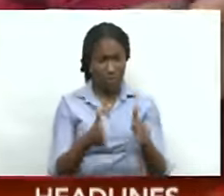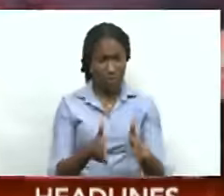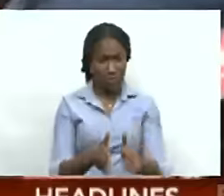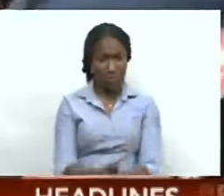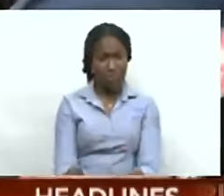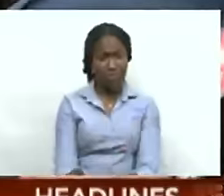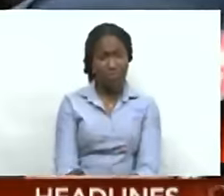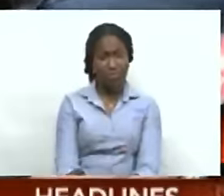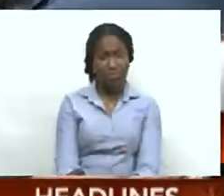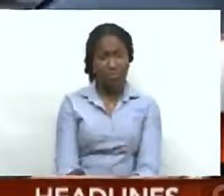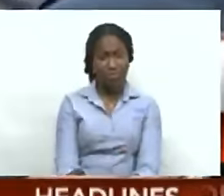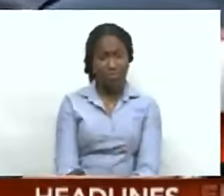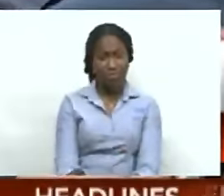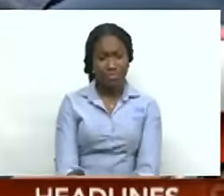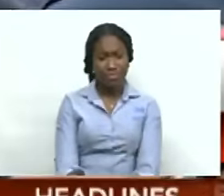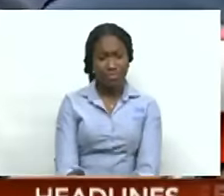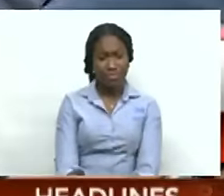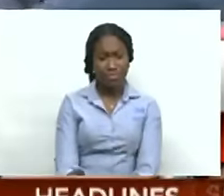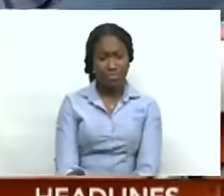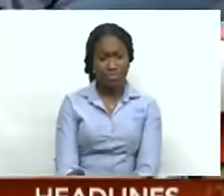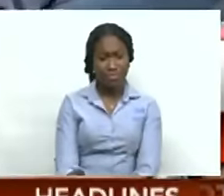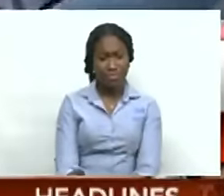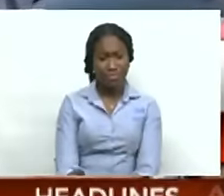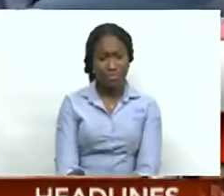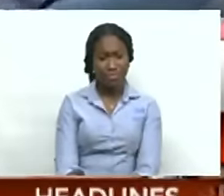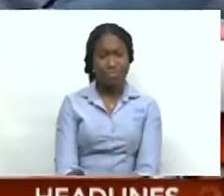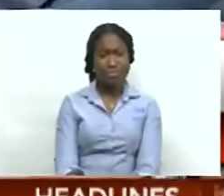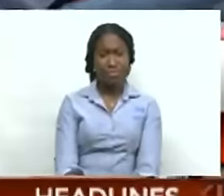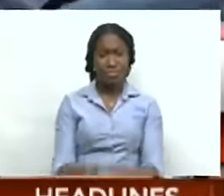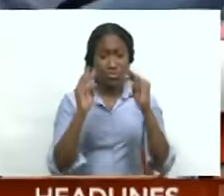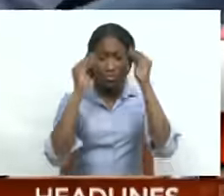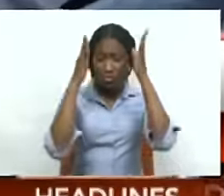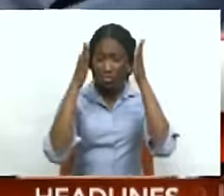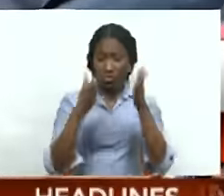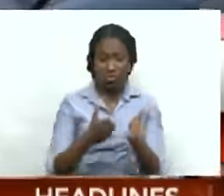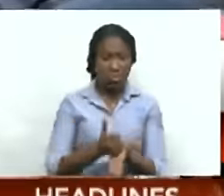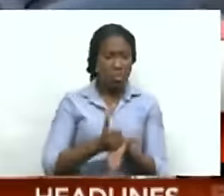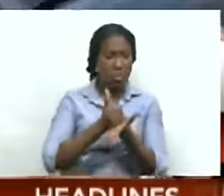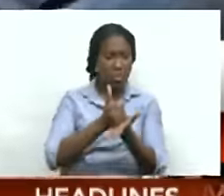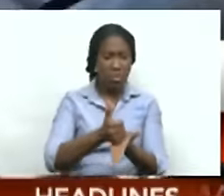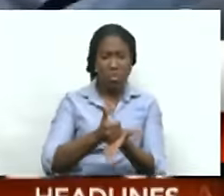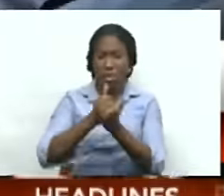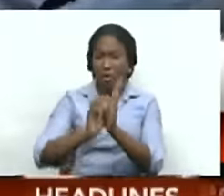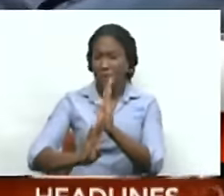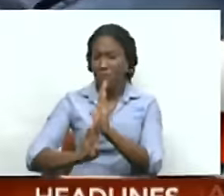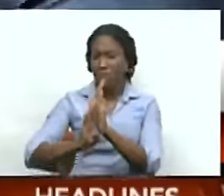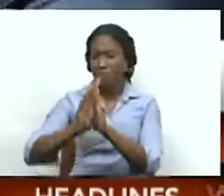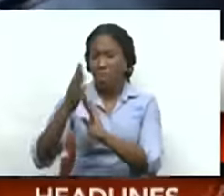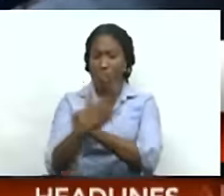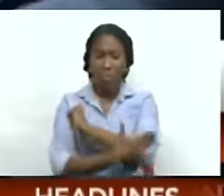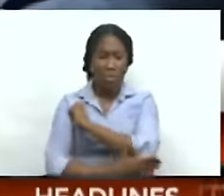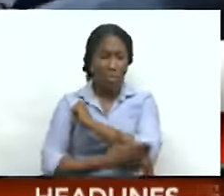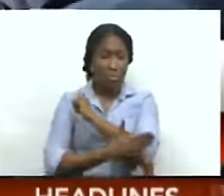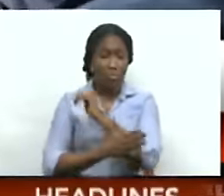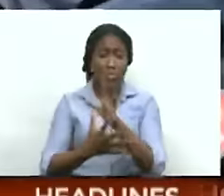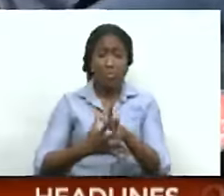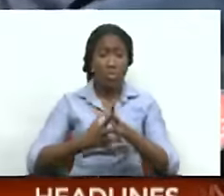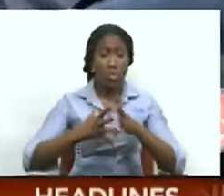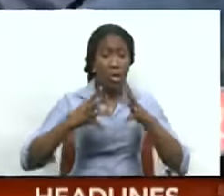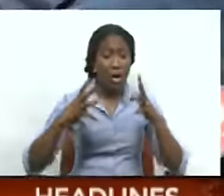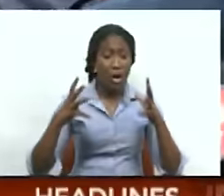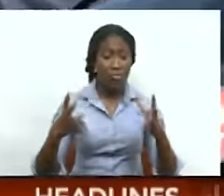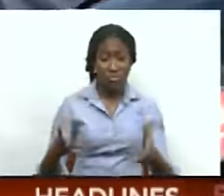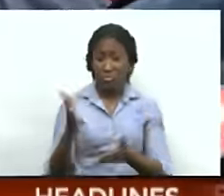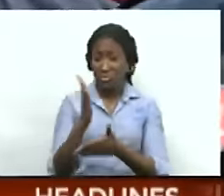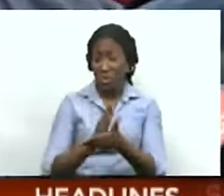Having contributed so much to this country's development, some of these teachers teaching for 20, 30 years, some